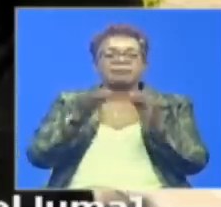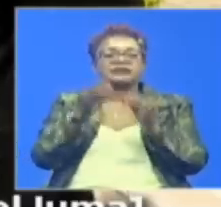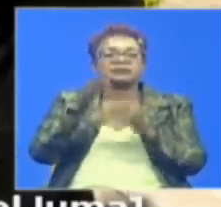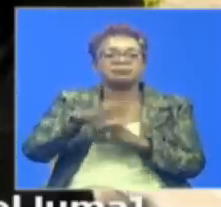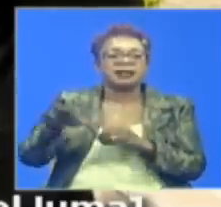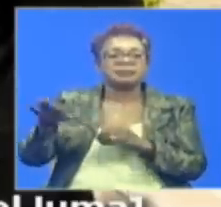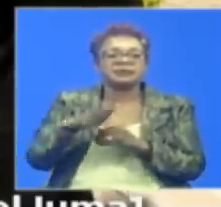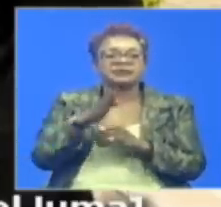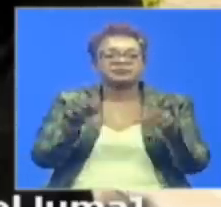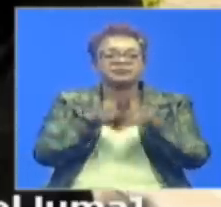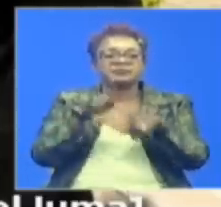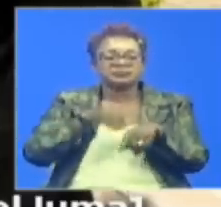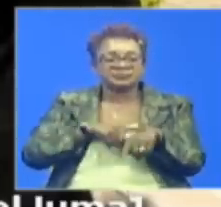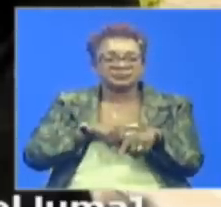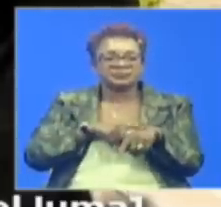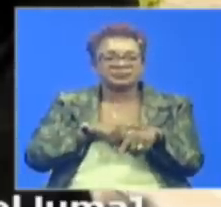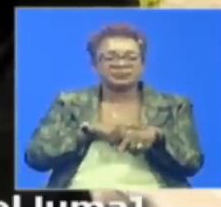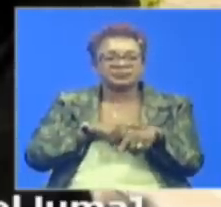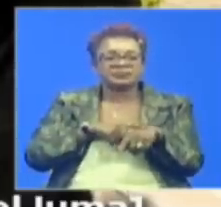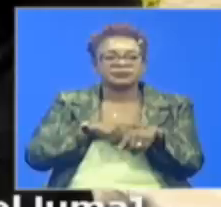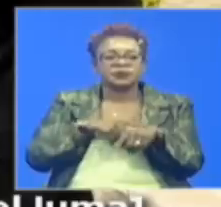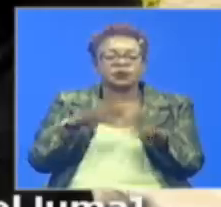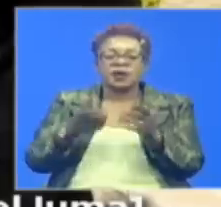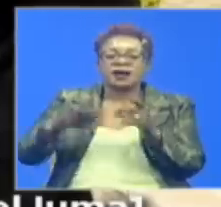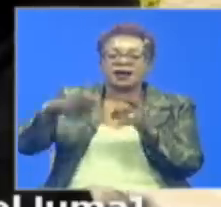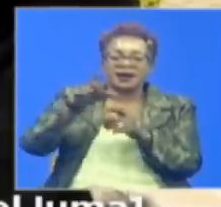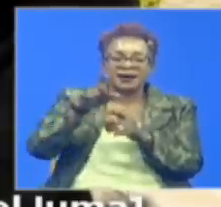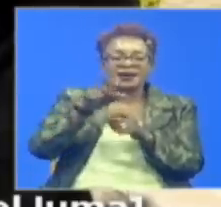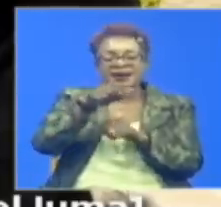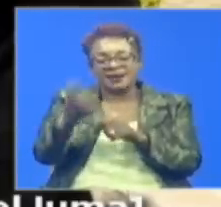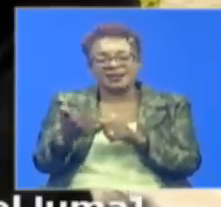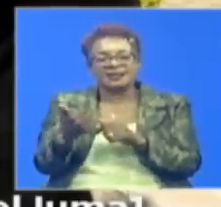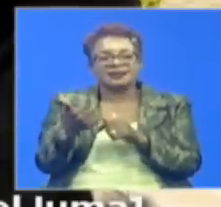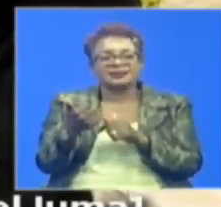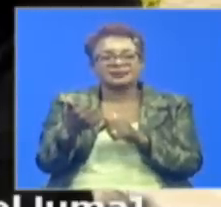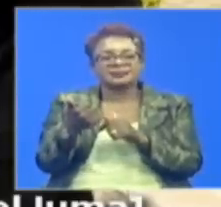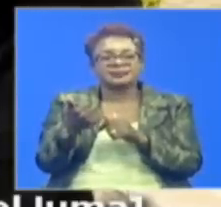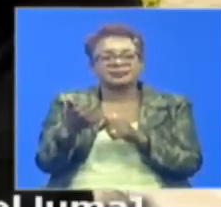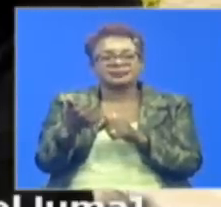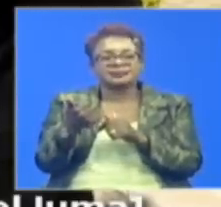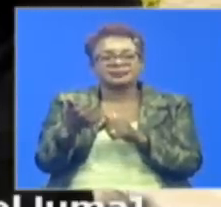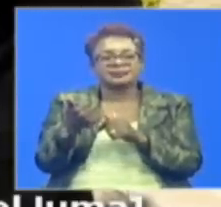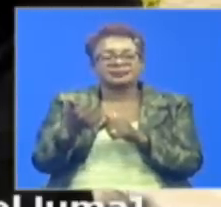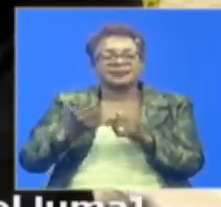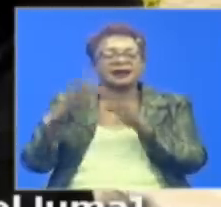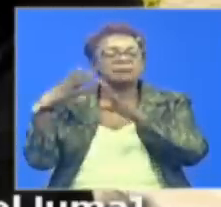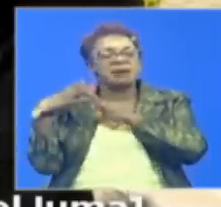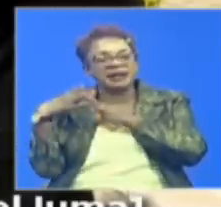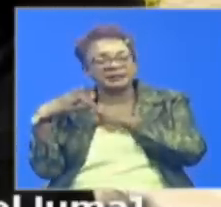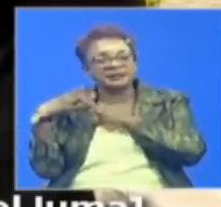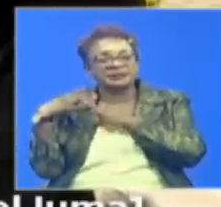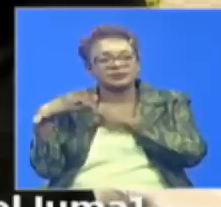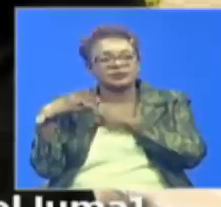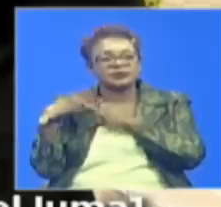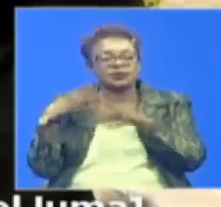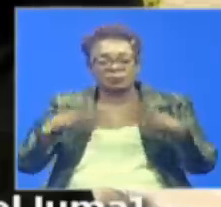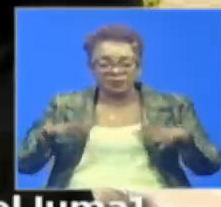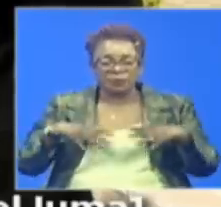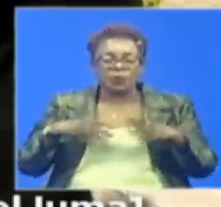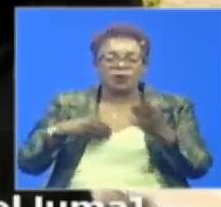same time we are going to hand another bulk to the common mwananchi where they will have to pay